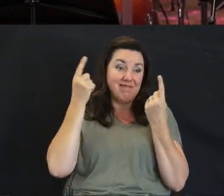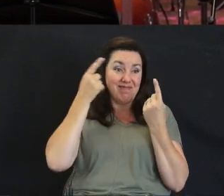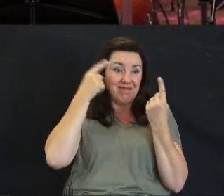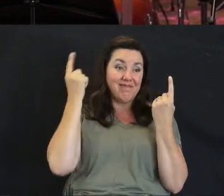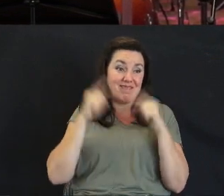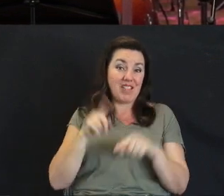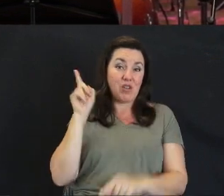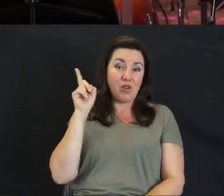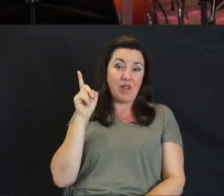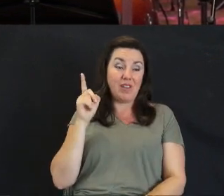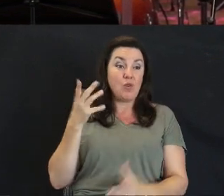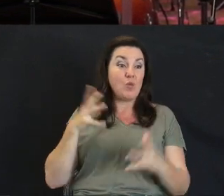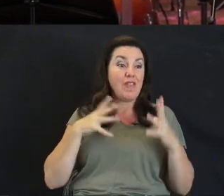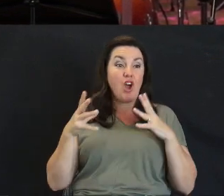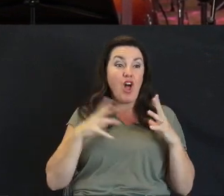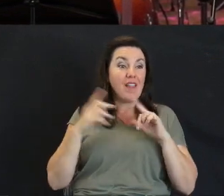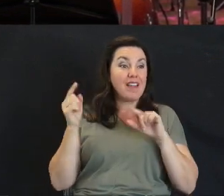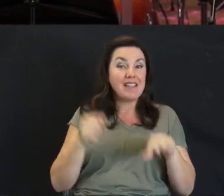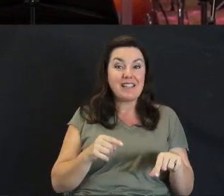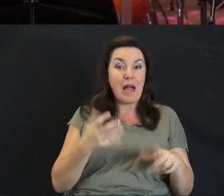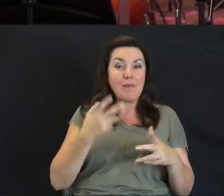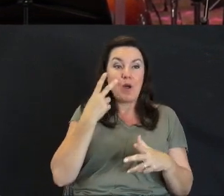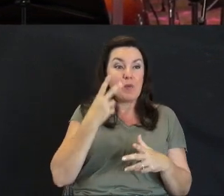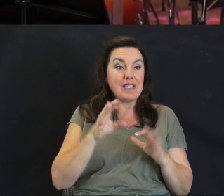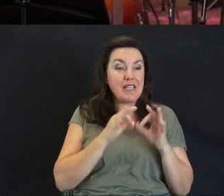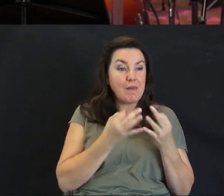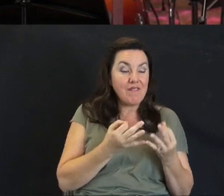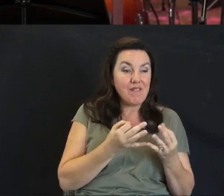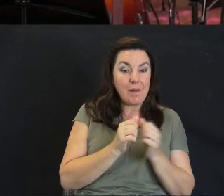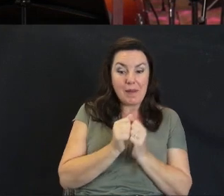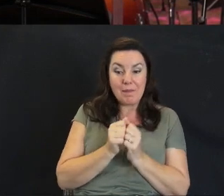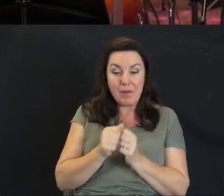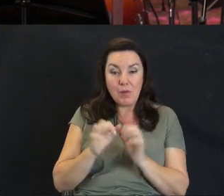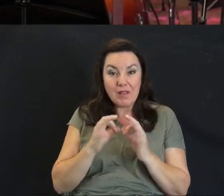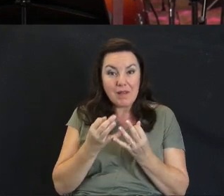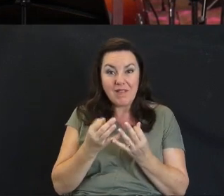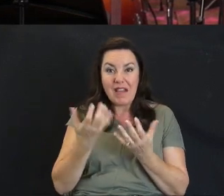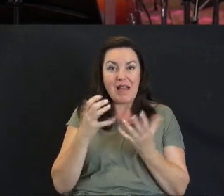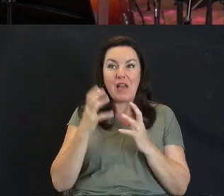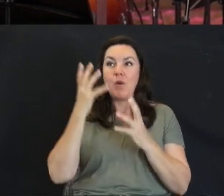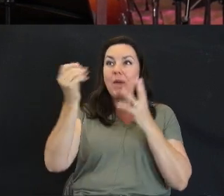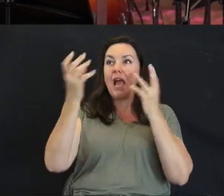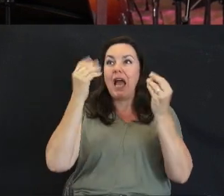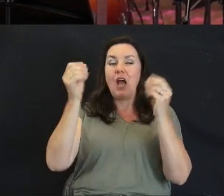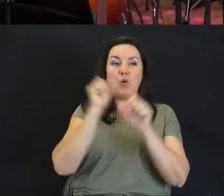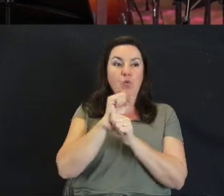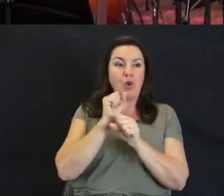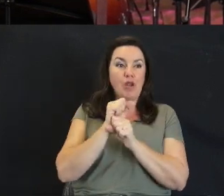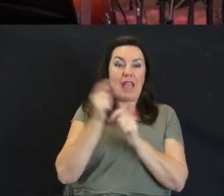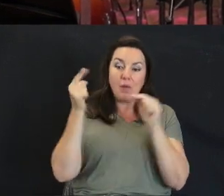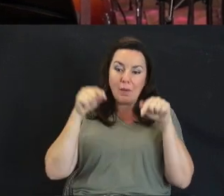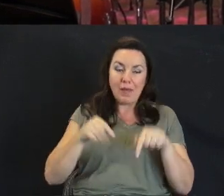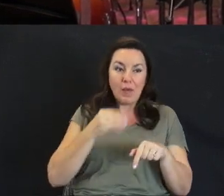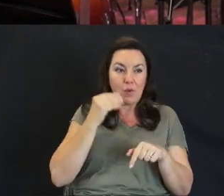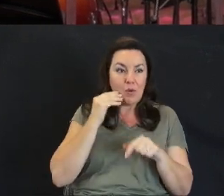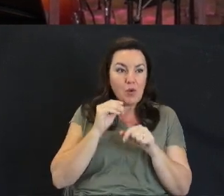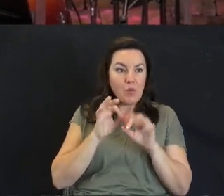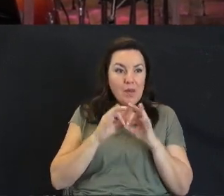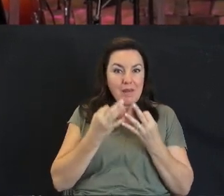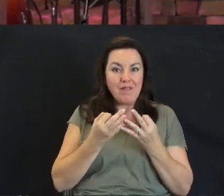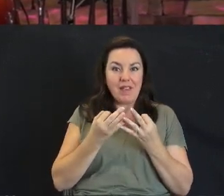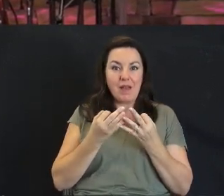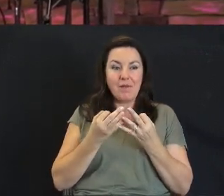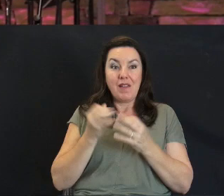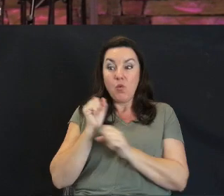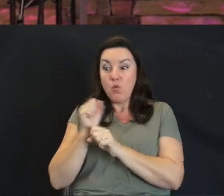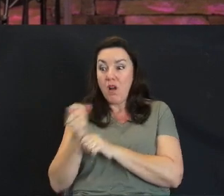holidays are rolling around What do we want more than anything I want to see my family I want to be with my family I don't want to be out working I don't want to be out on the road I want to be with my family At the end of a long work